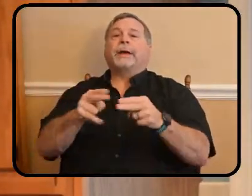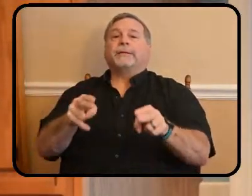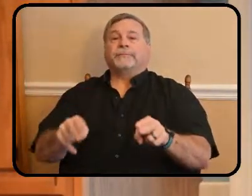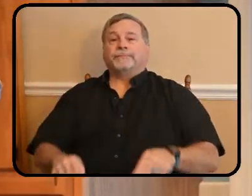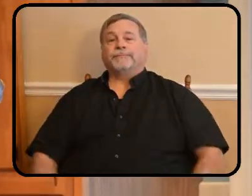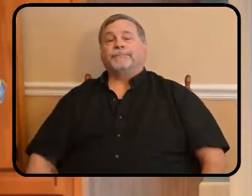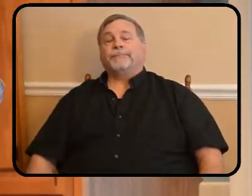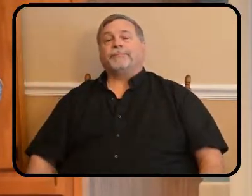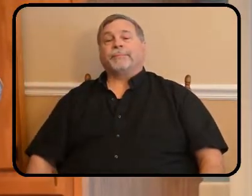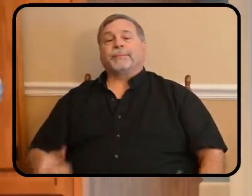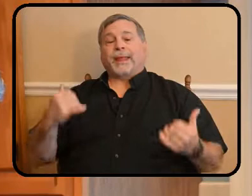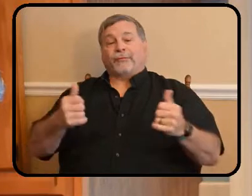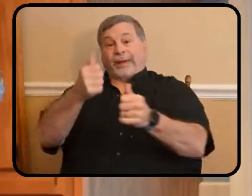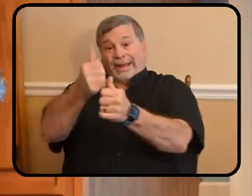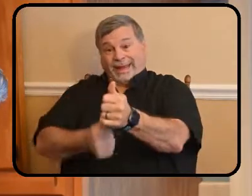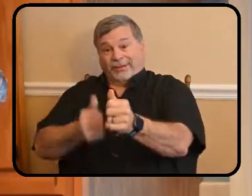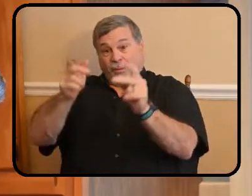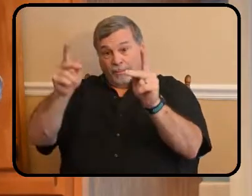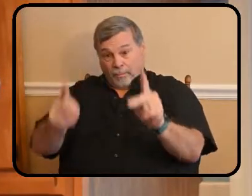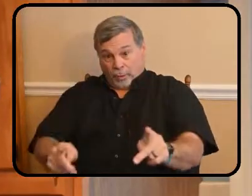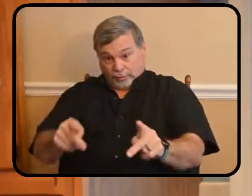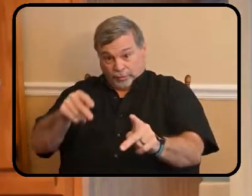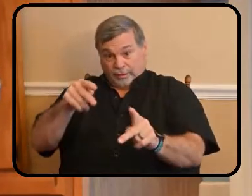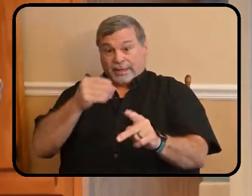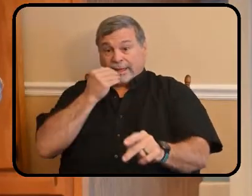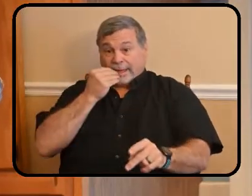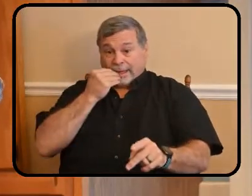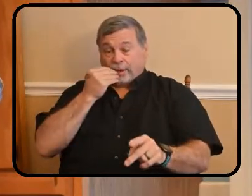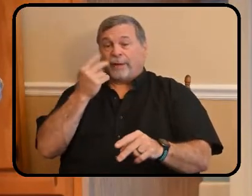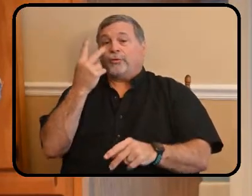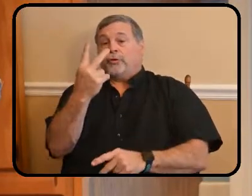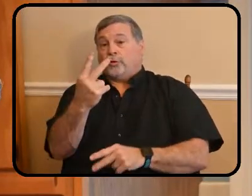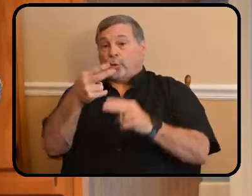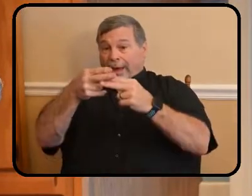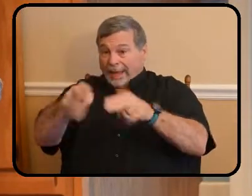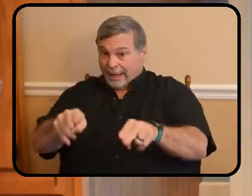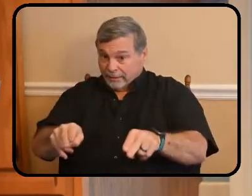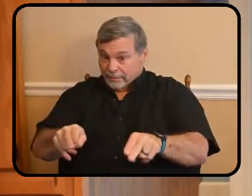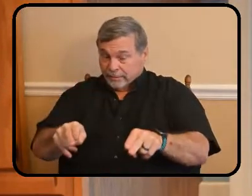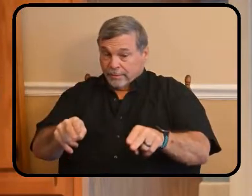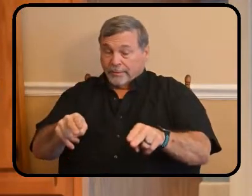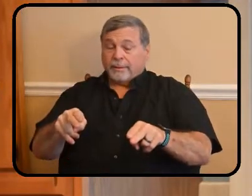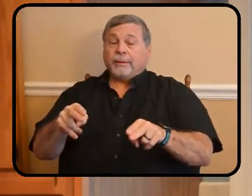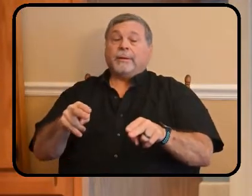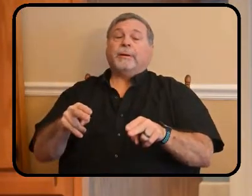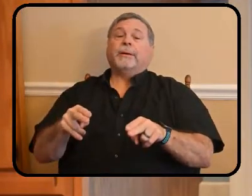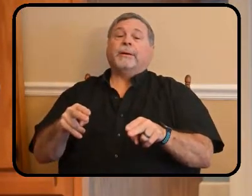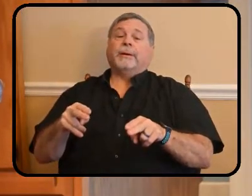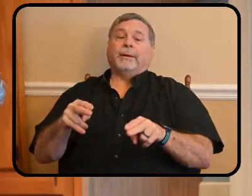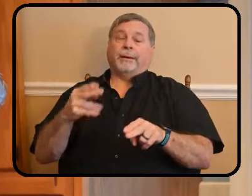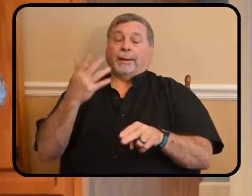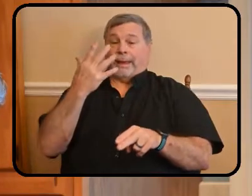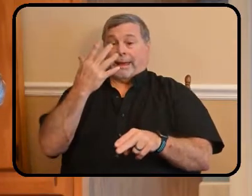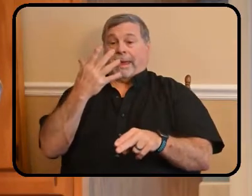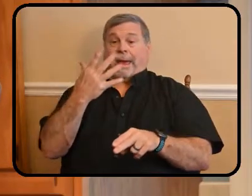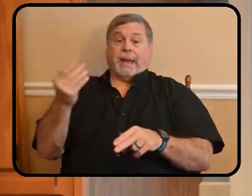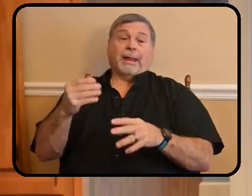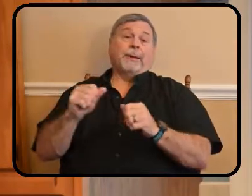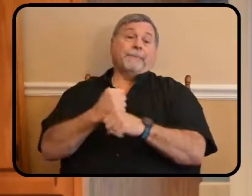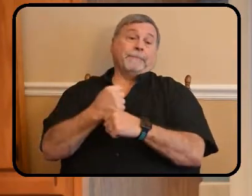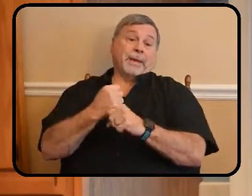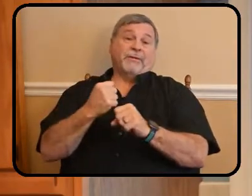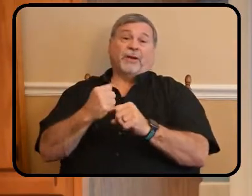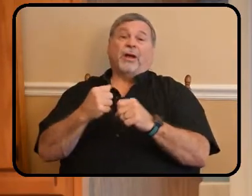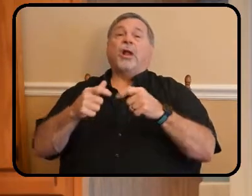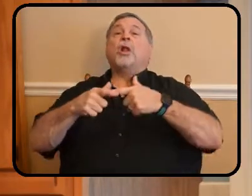each person that's eating, they're getting 2 eggs in this omelet. And because I've made this omelet fairly large,